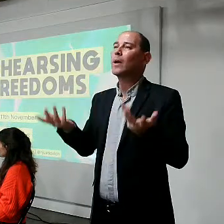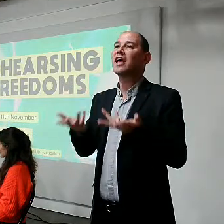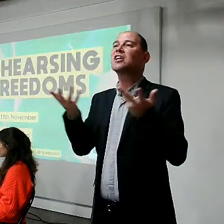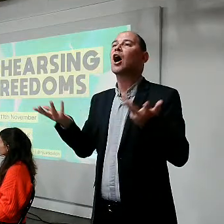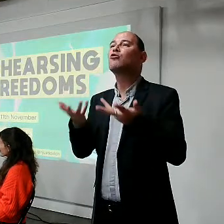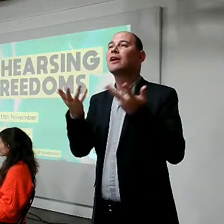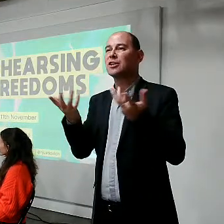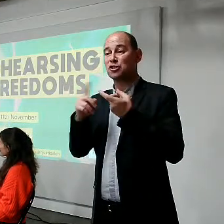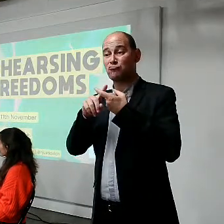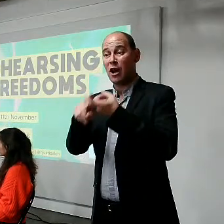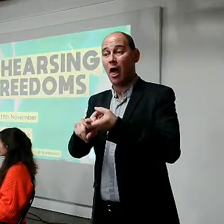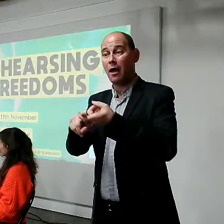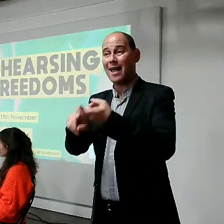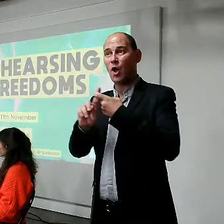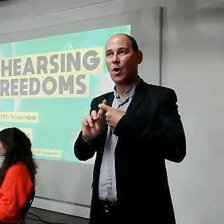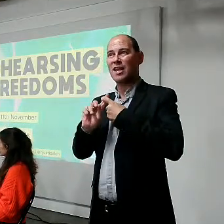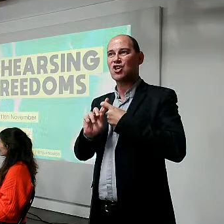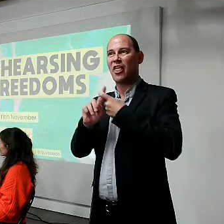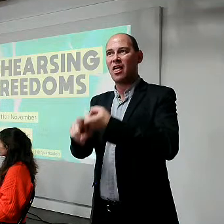on each other.